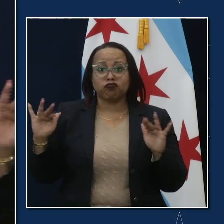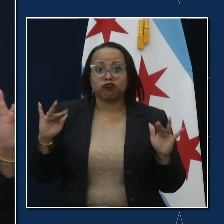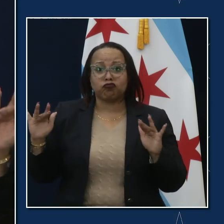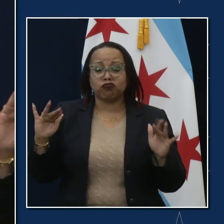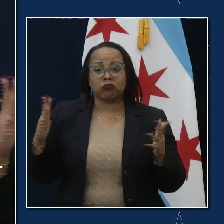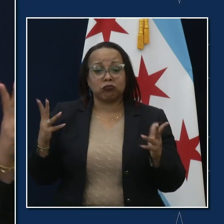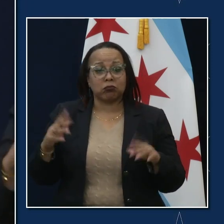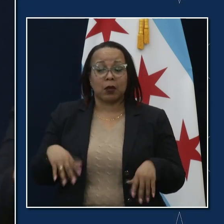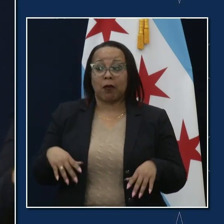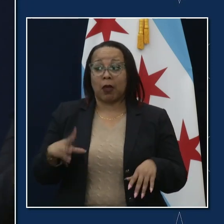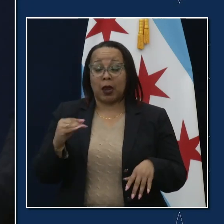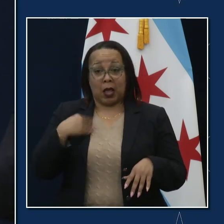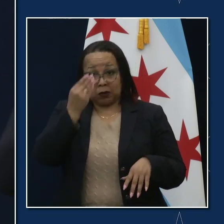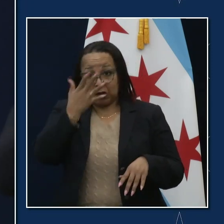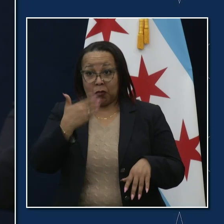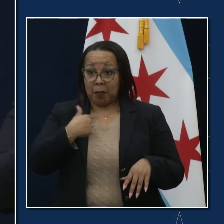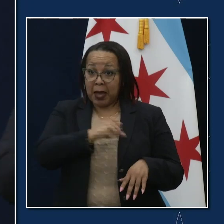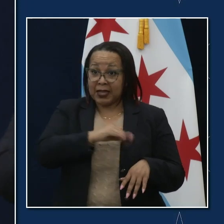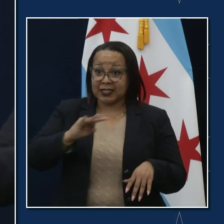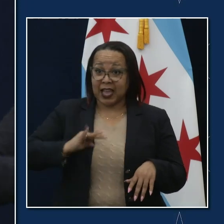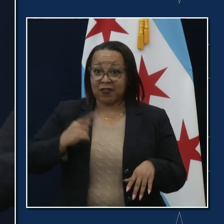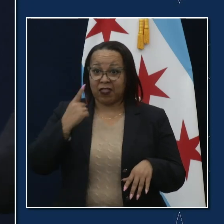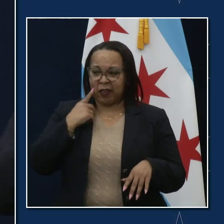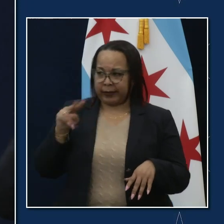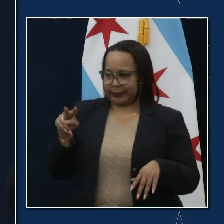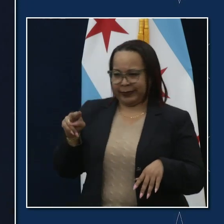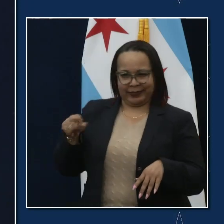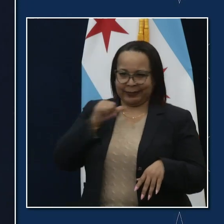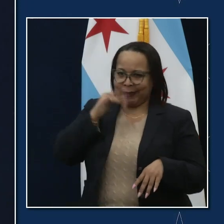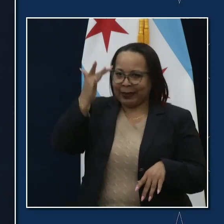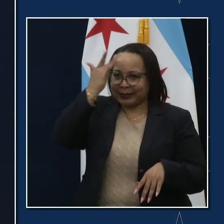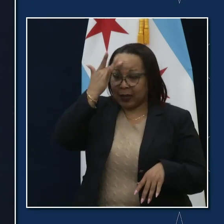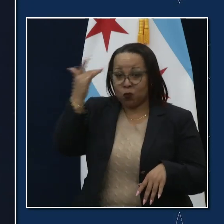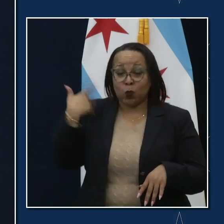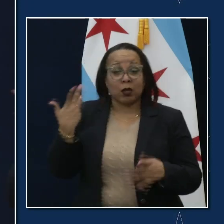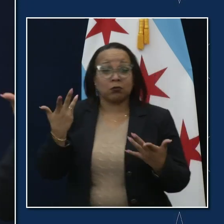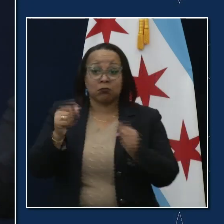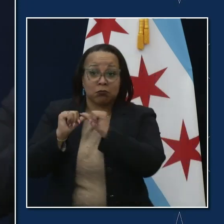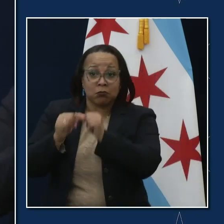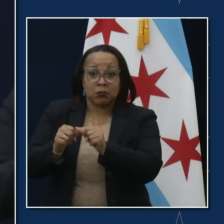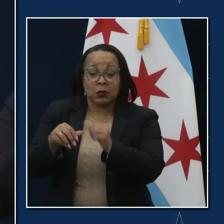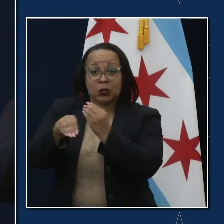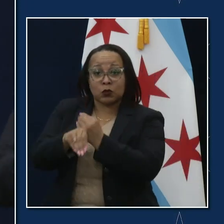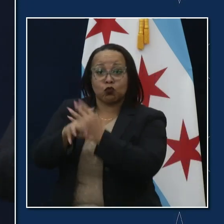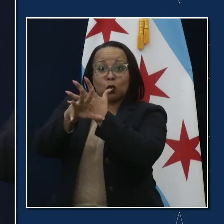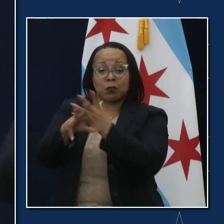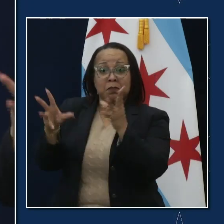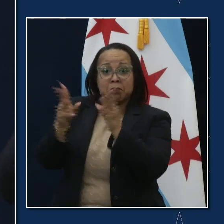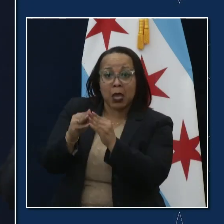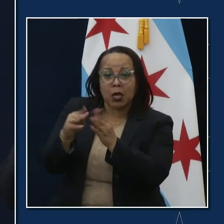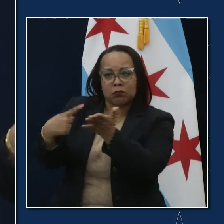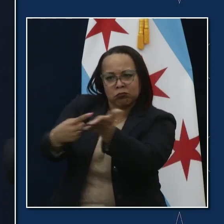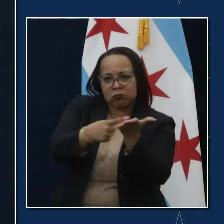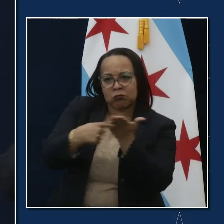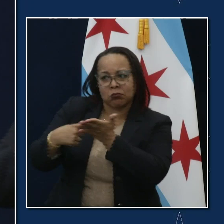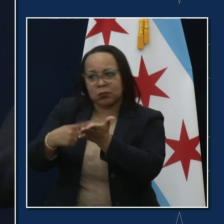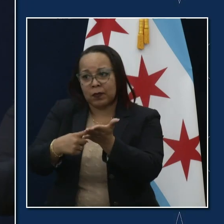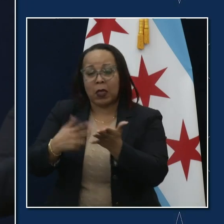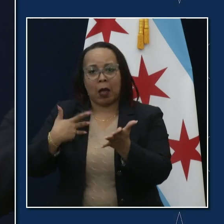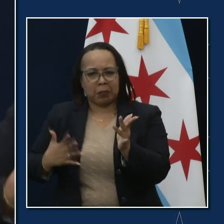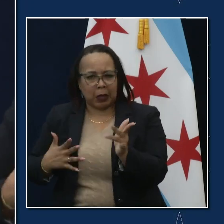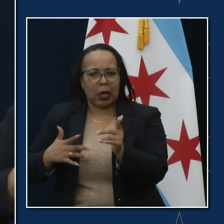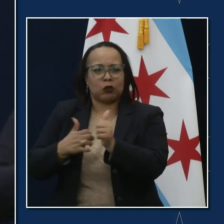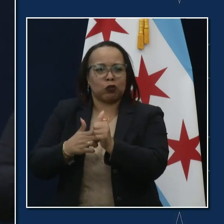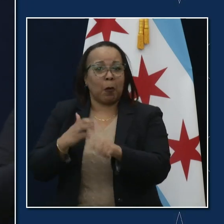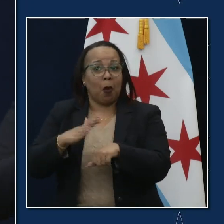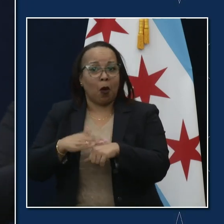tilt. And I will tell you, my staff doesn't think that I'm sick because we've had nonstop Zoom meetings, conversations. I've been catching up